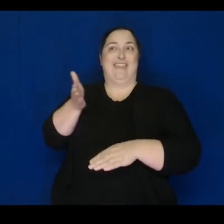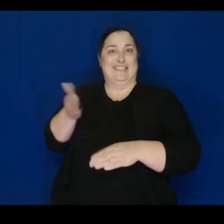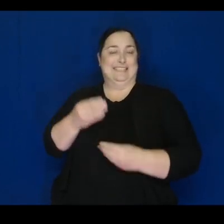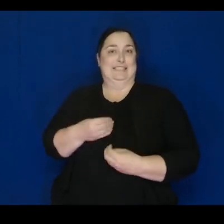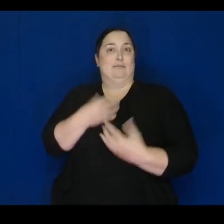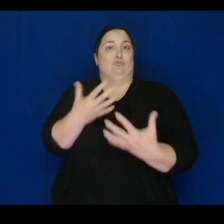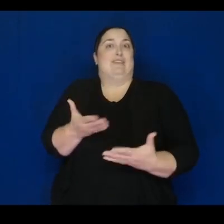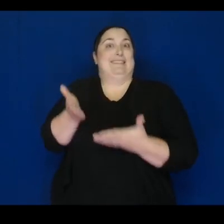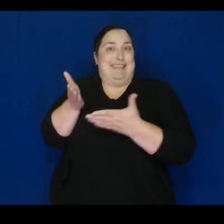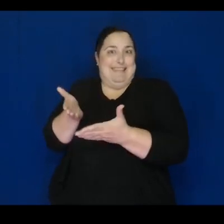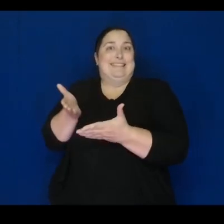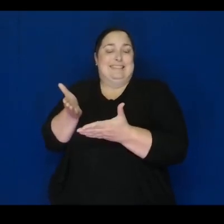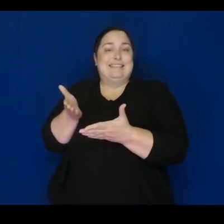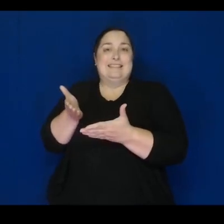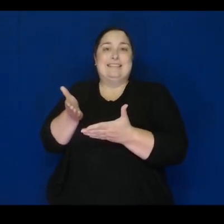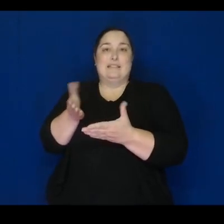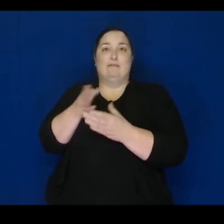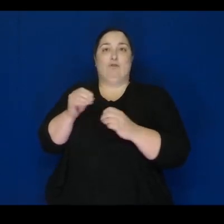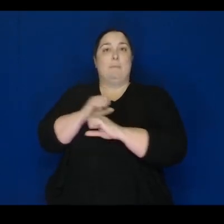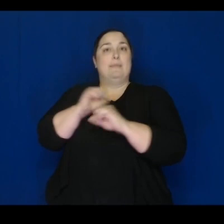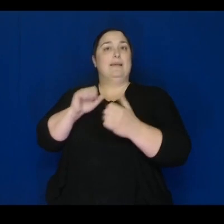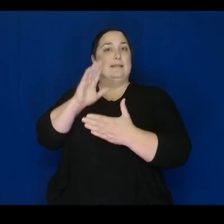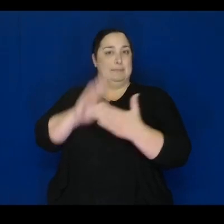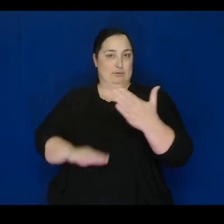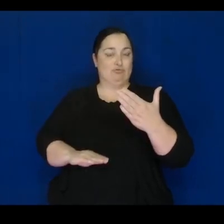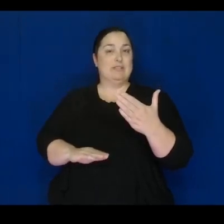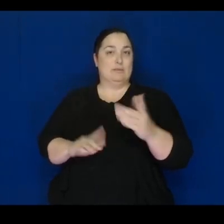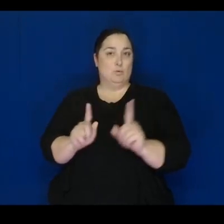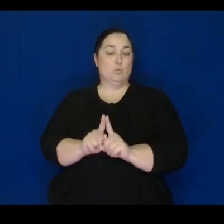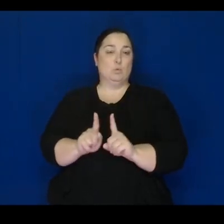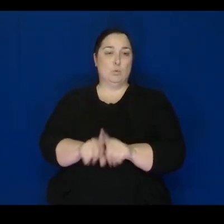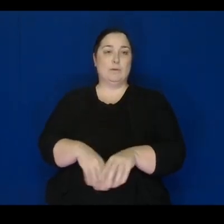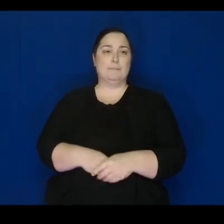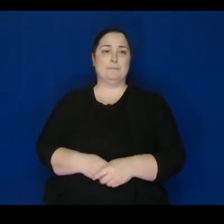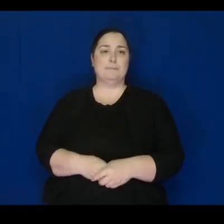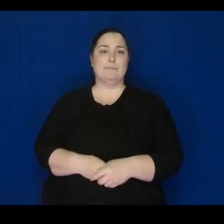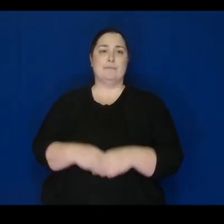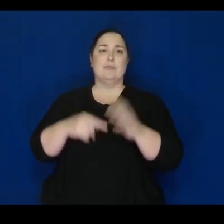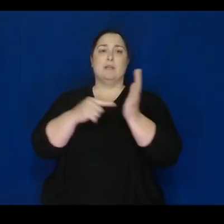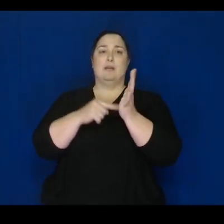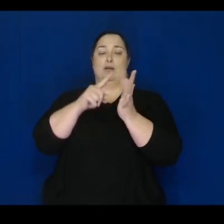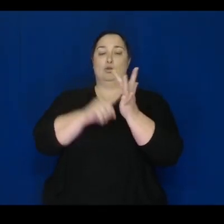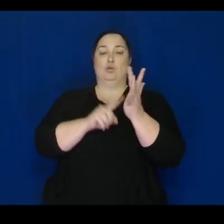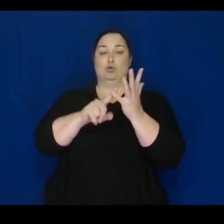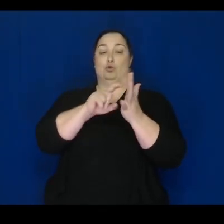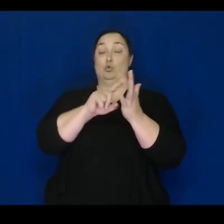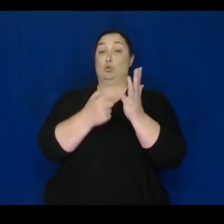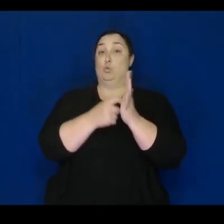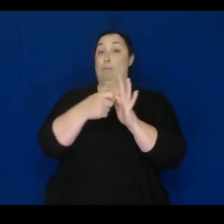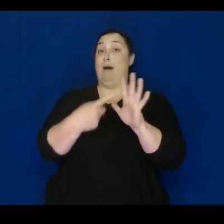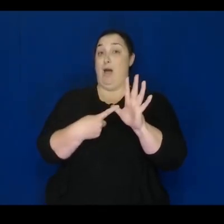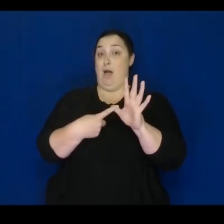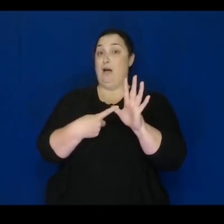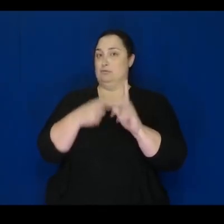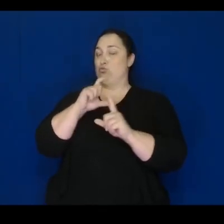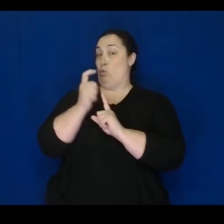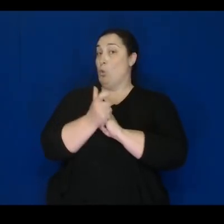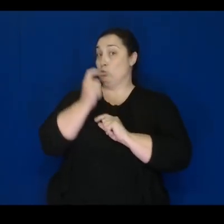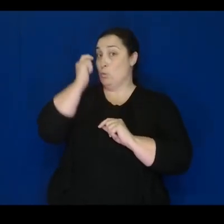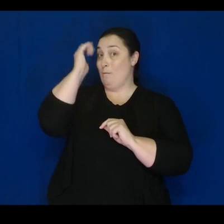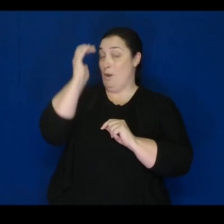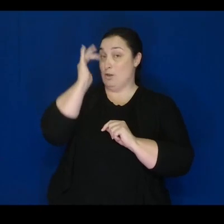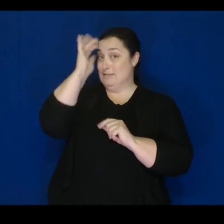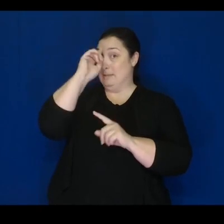artists from their experiences as well. But for chukulpa, from this cultural philosophy, this